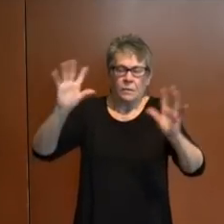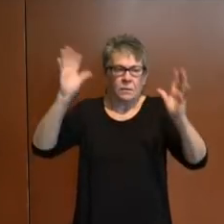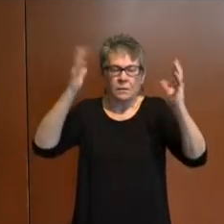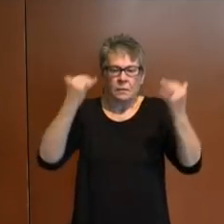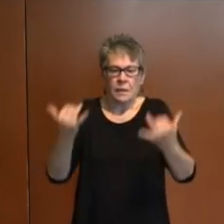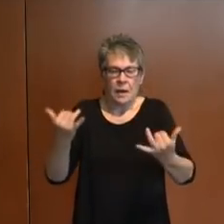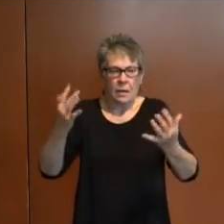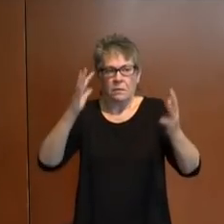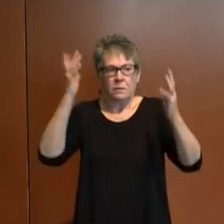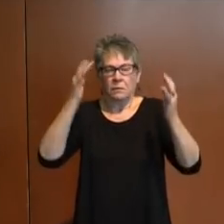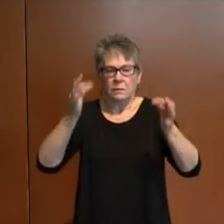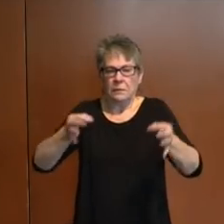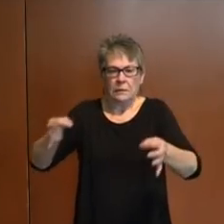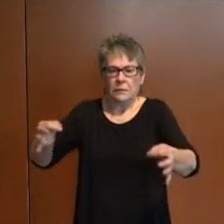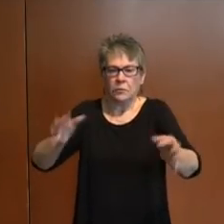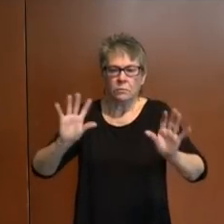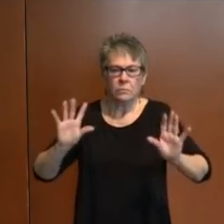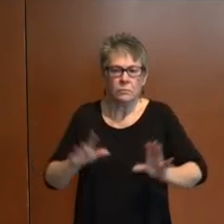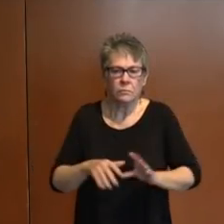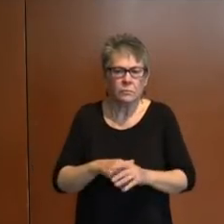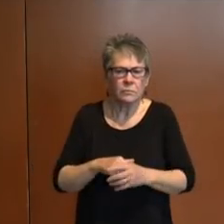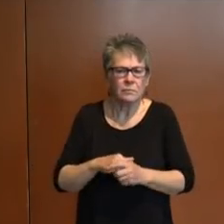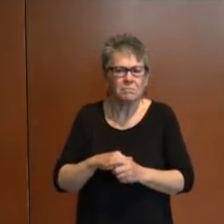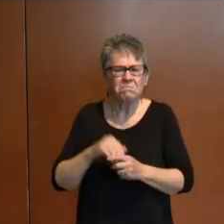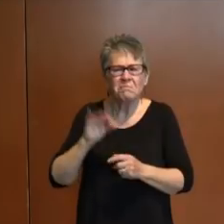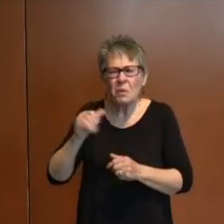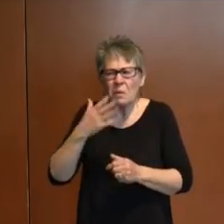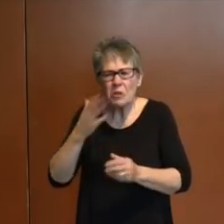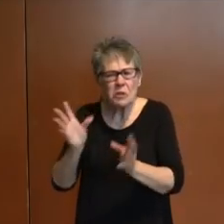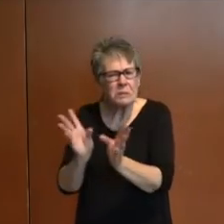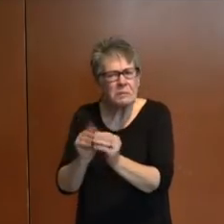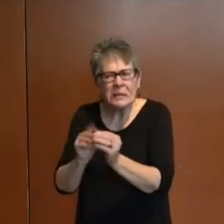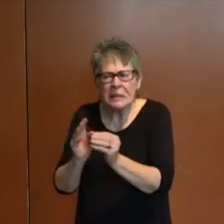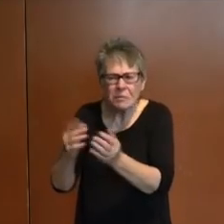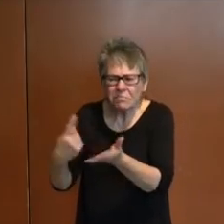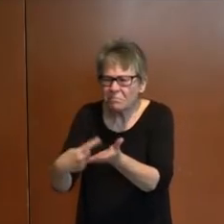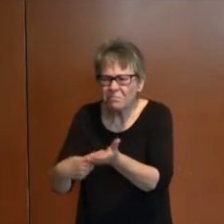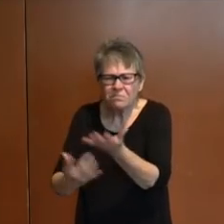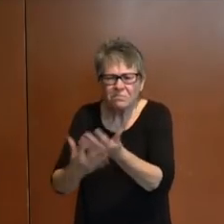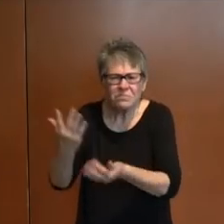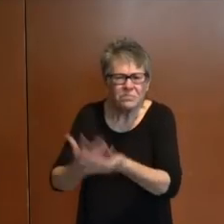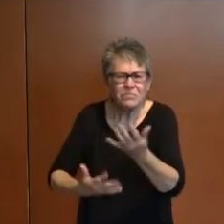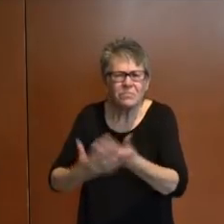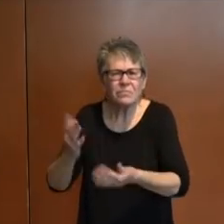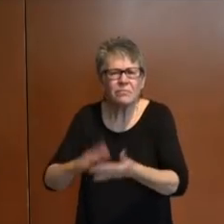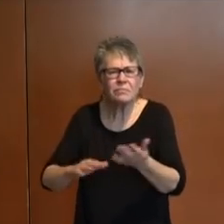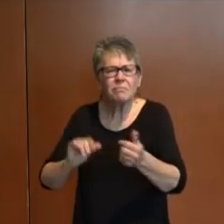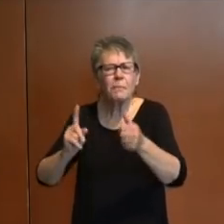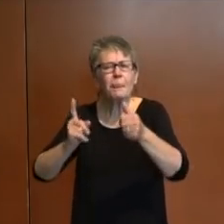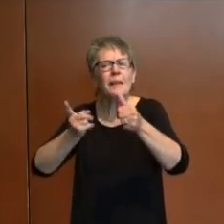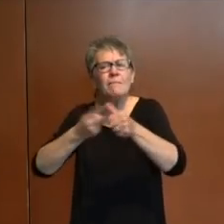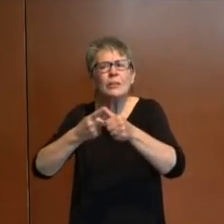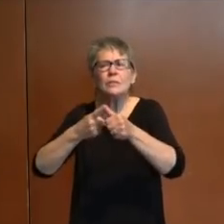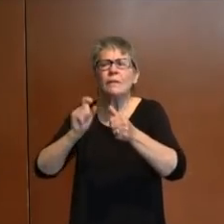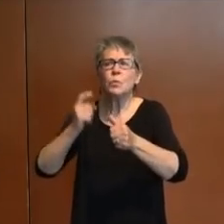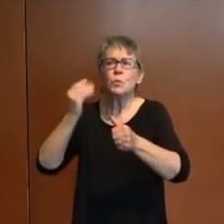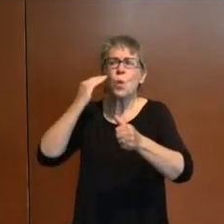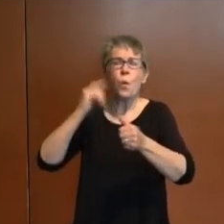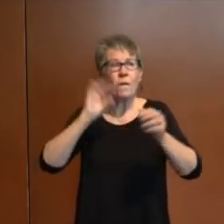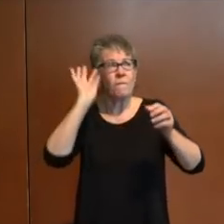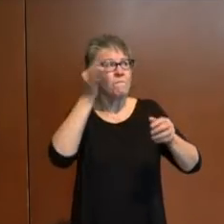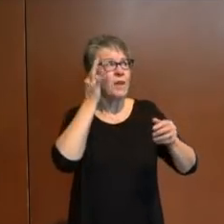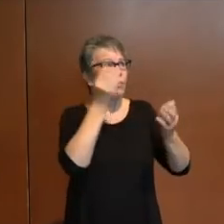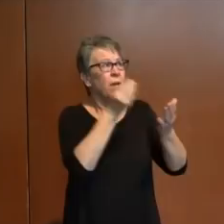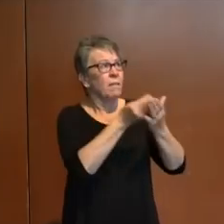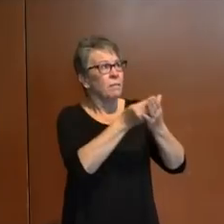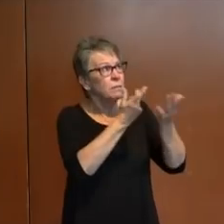step process we all agreed on is we needed to know what the federal numbers, the federal reality look like. So we're now starting to digest that.